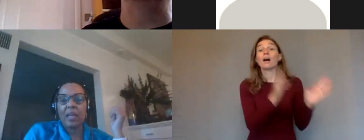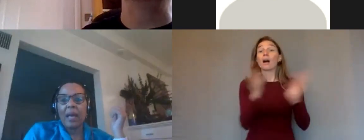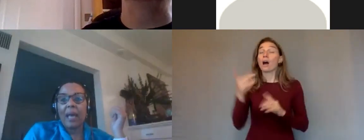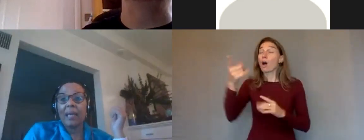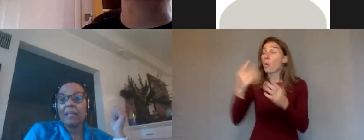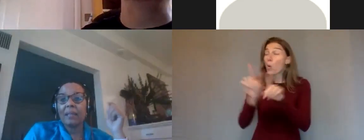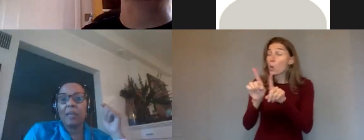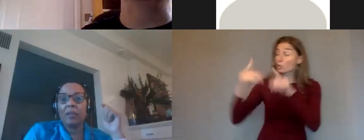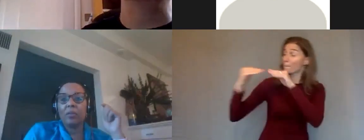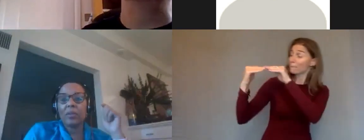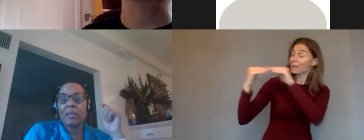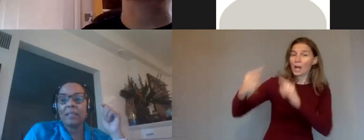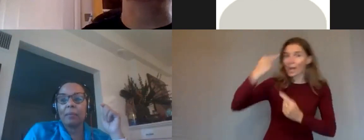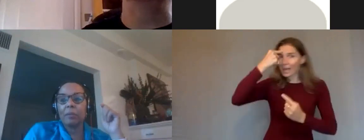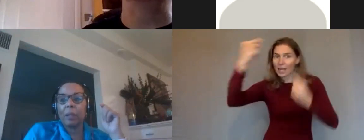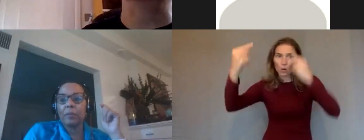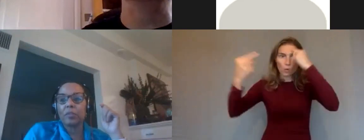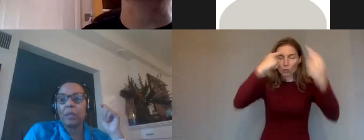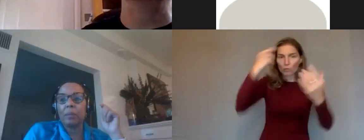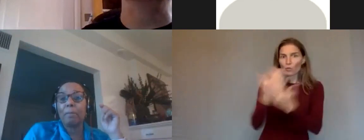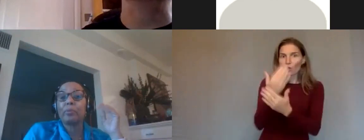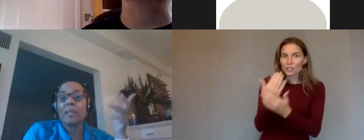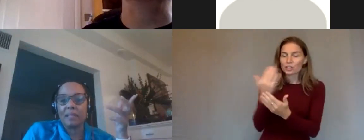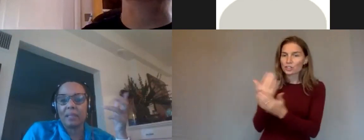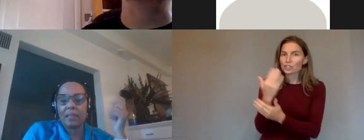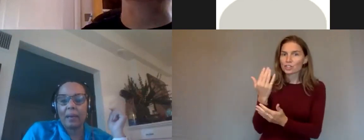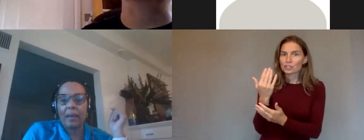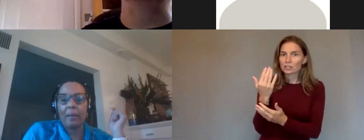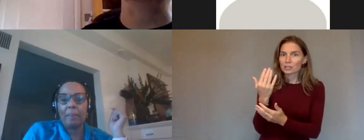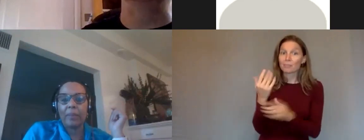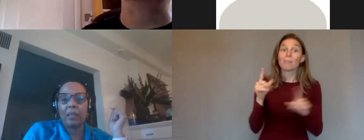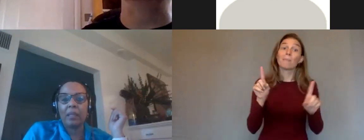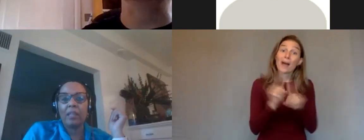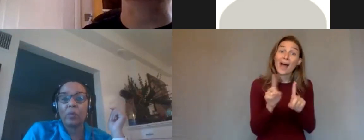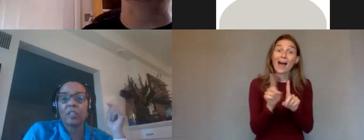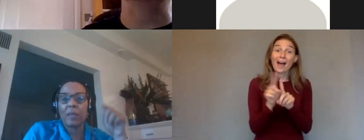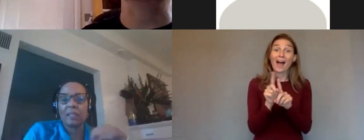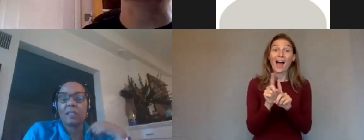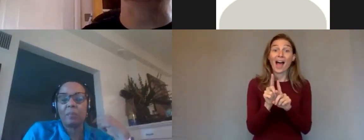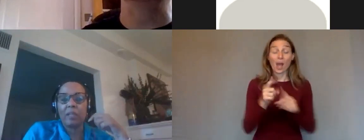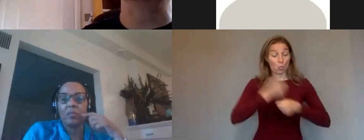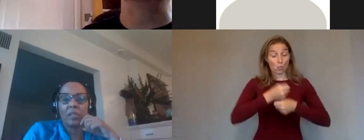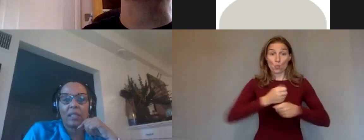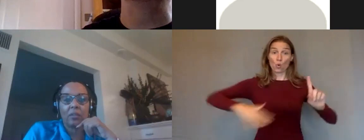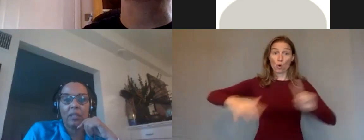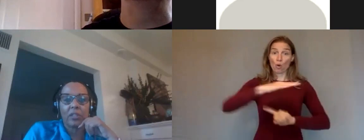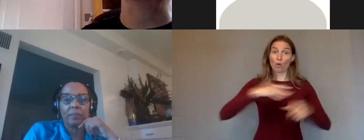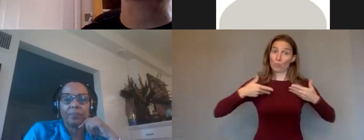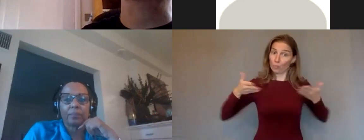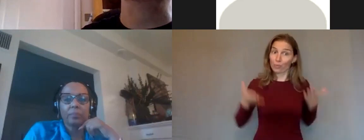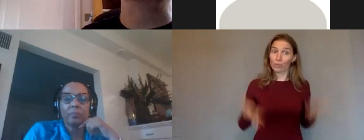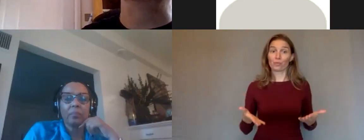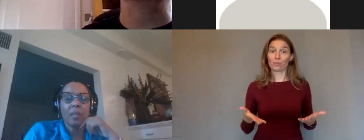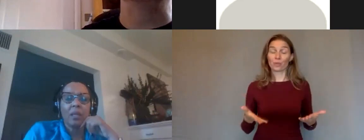peers. And I think it also has enabled people to be present in their workspaces by using